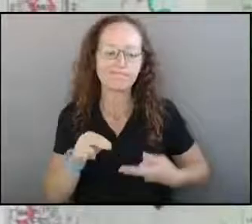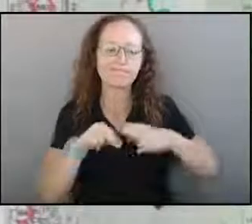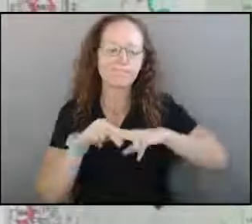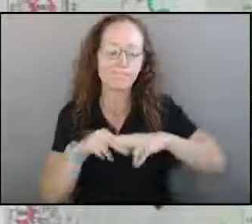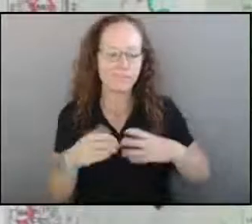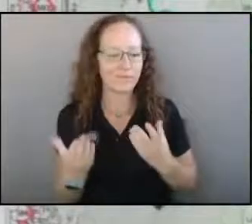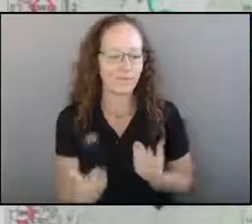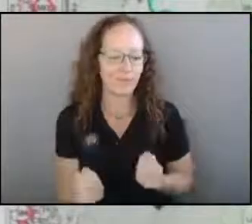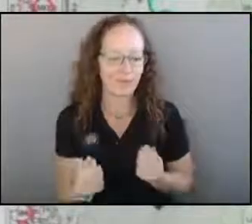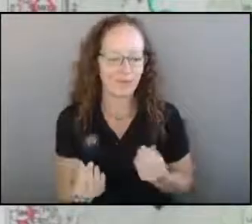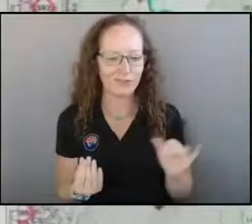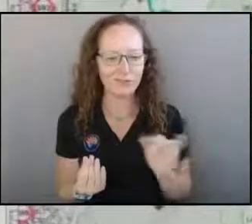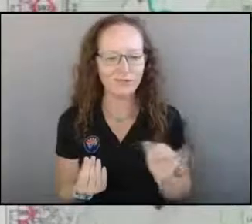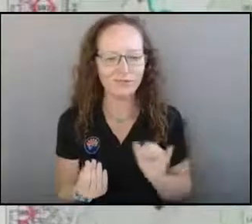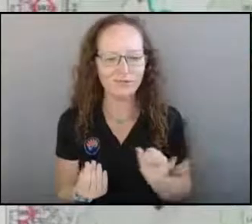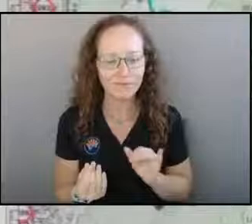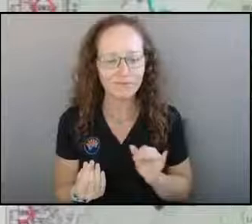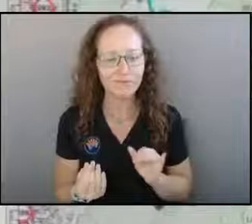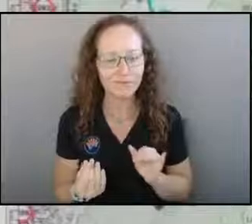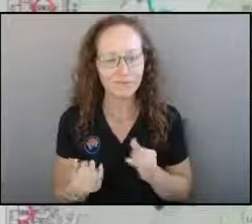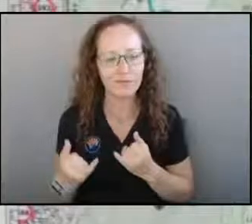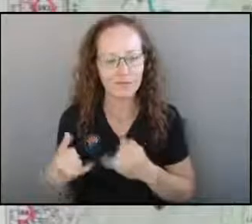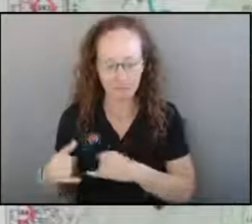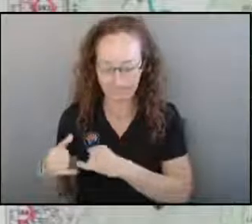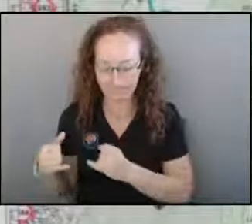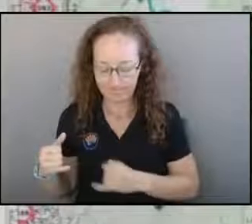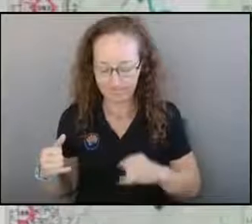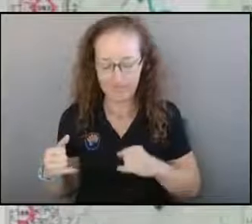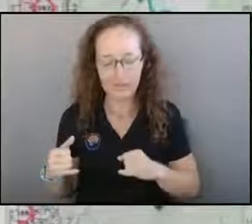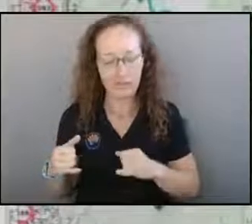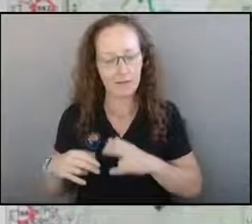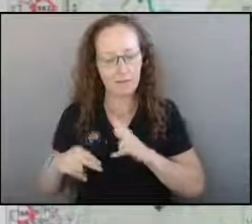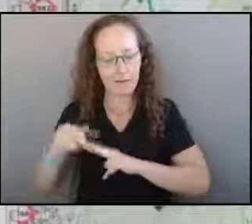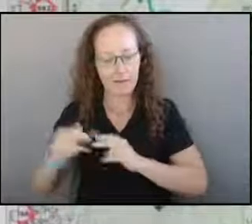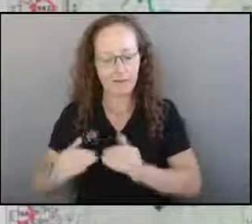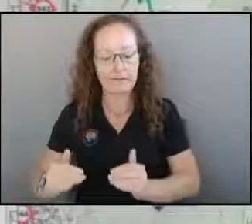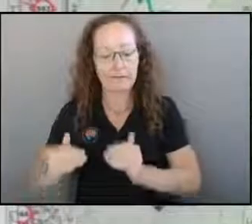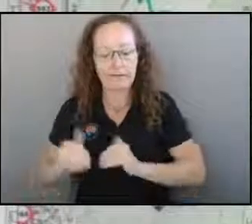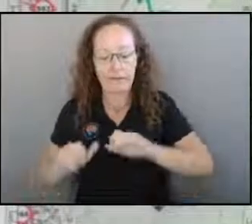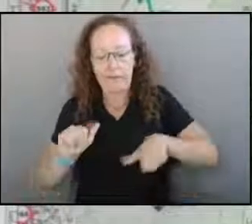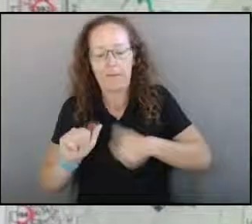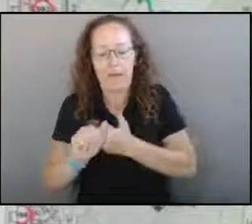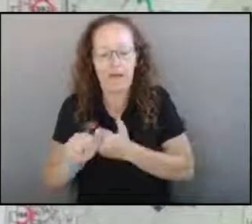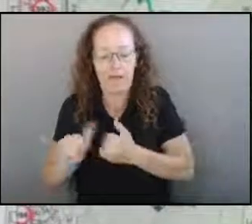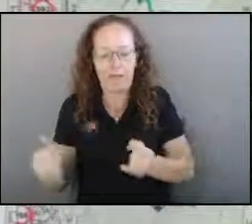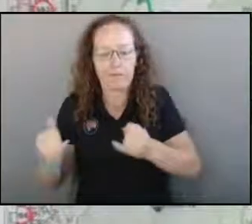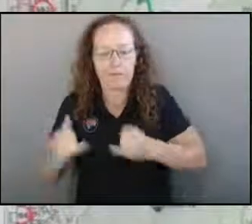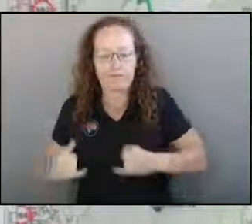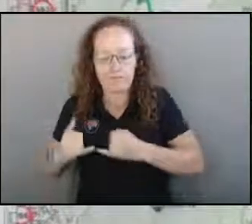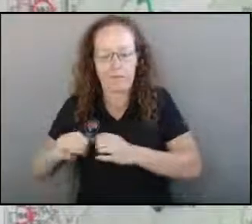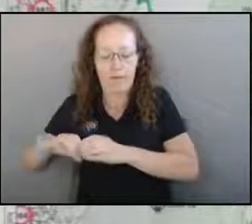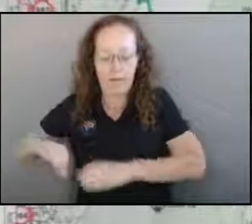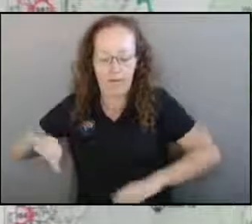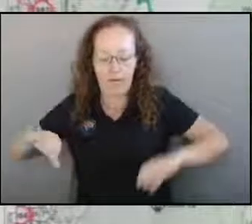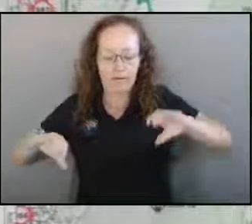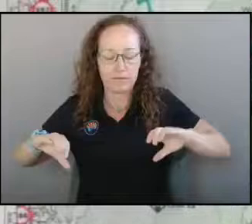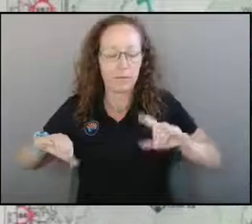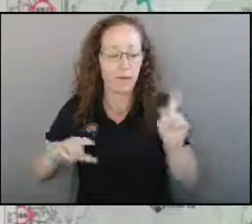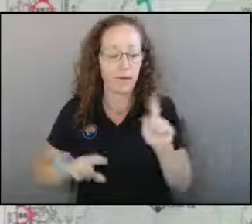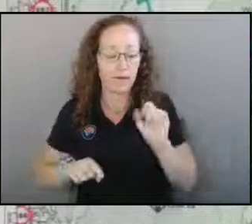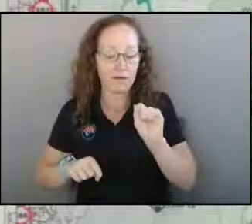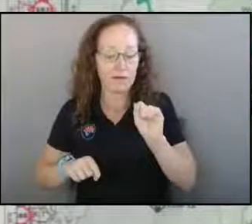We continue to create some contingency lines down south of San Pablo, working to the